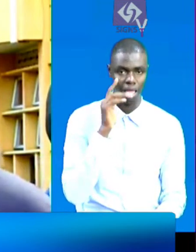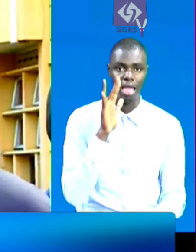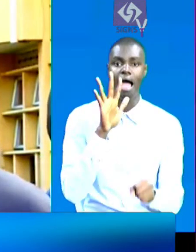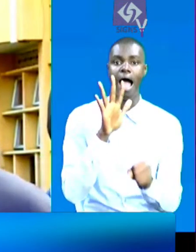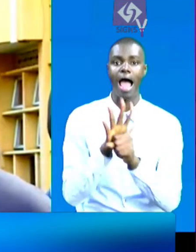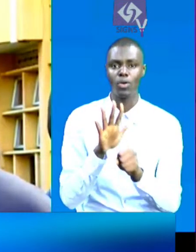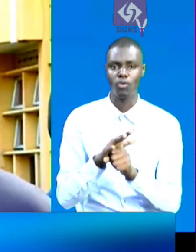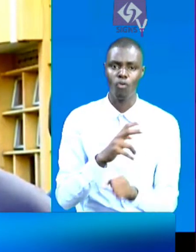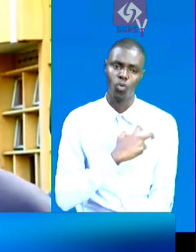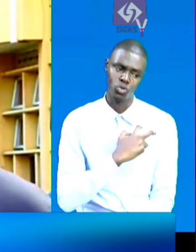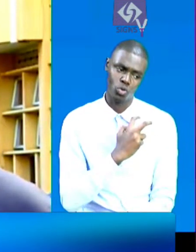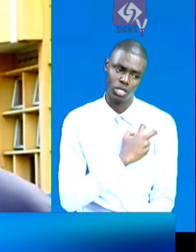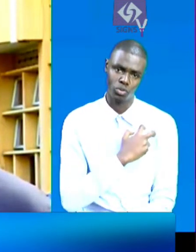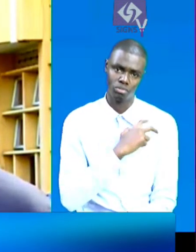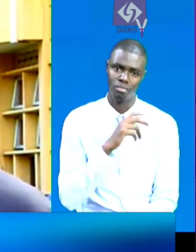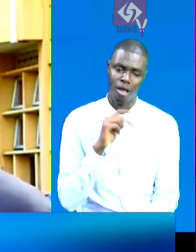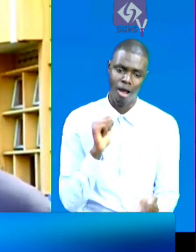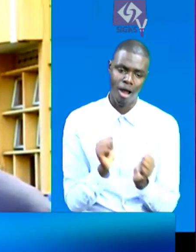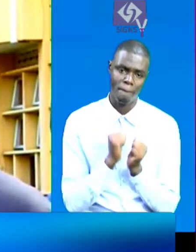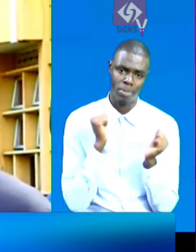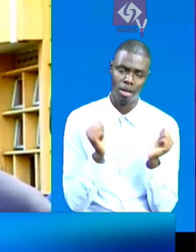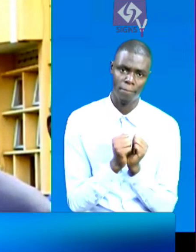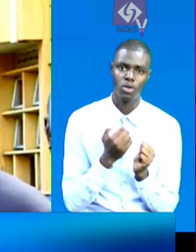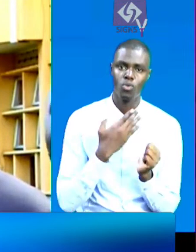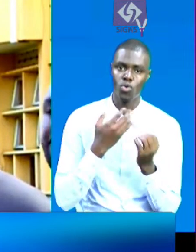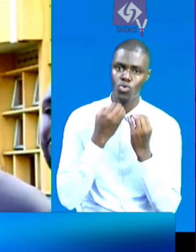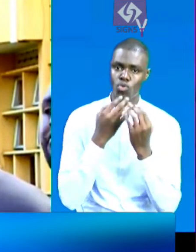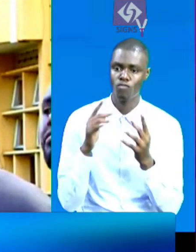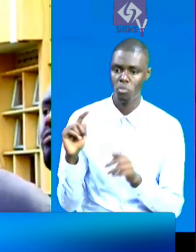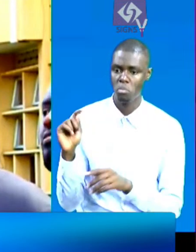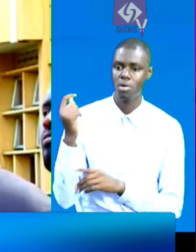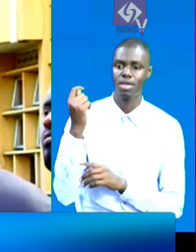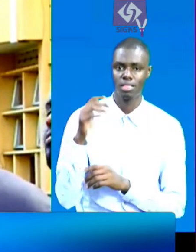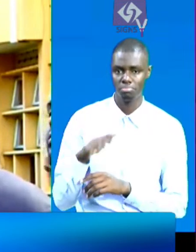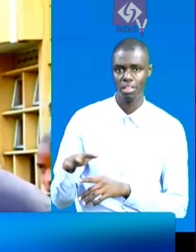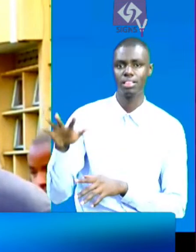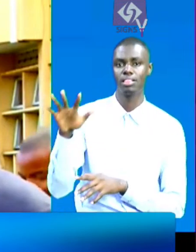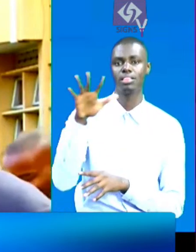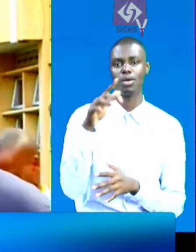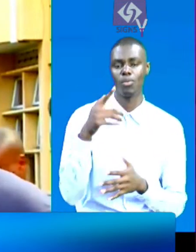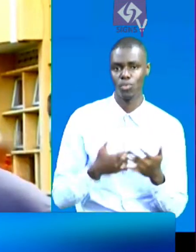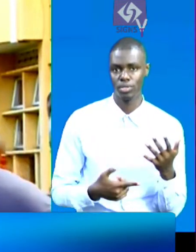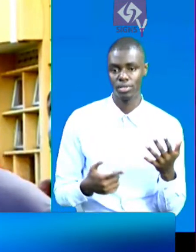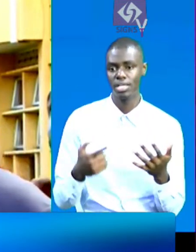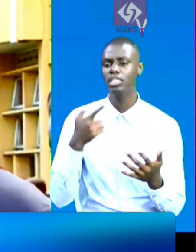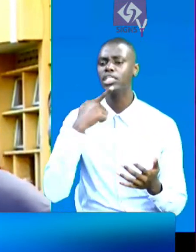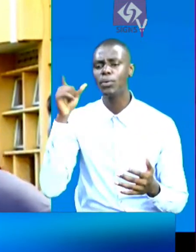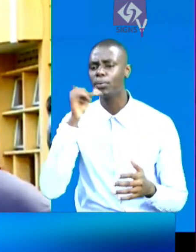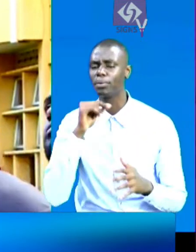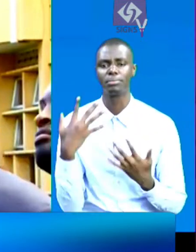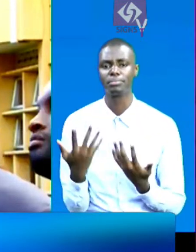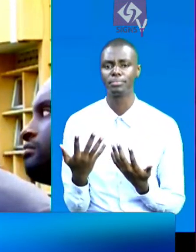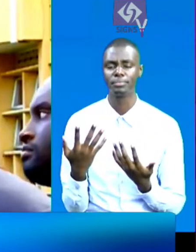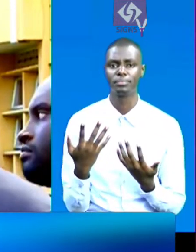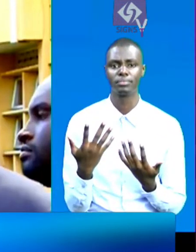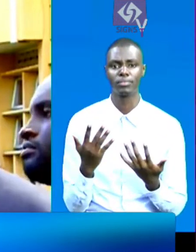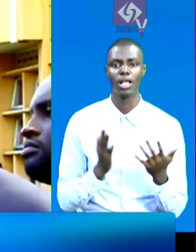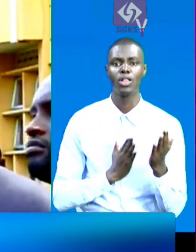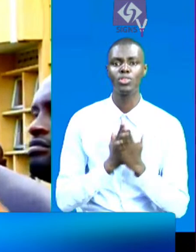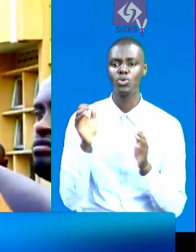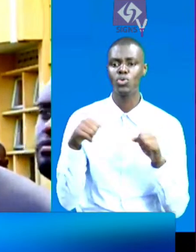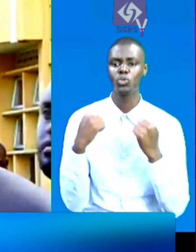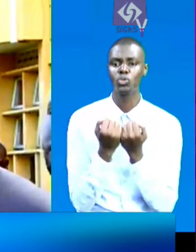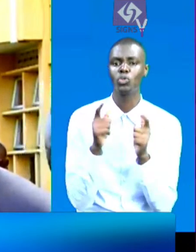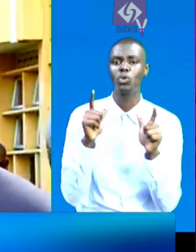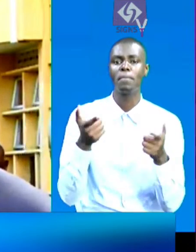of consultation is happening. So I just want to tell Kenyans what they have said through social